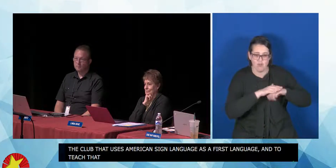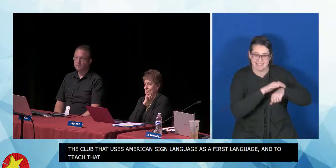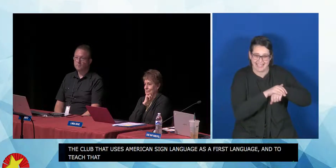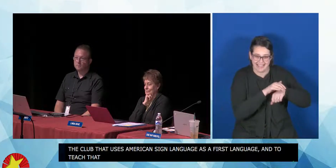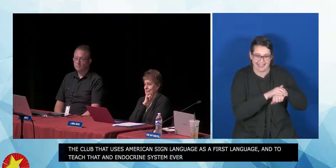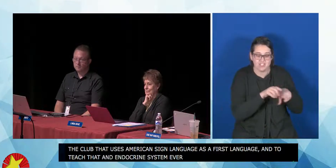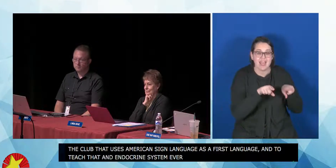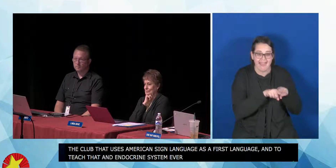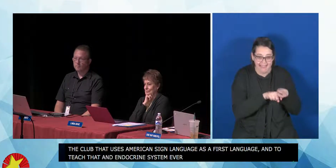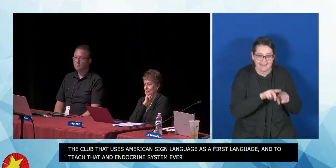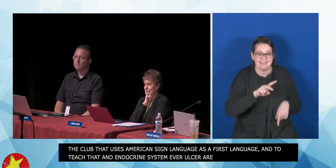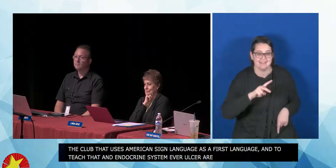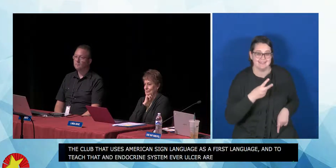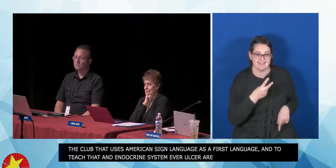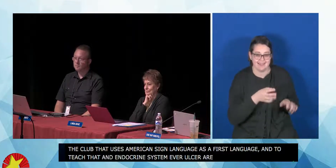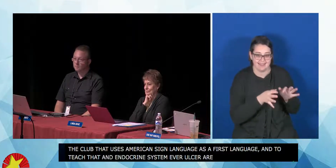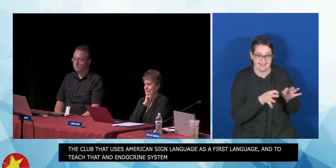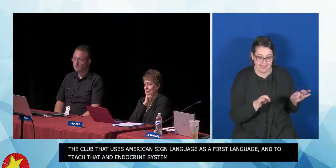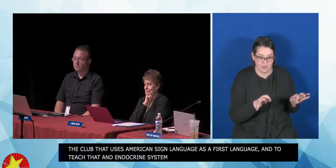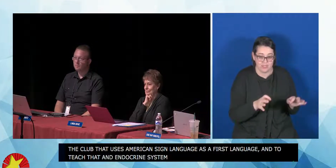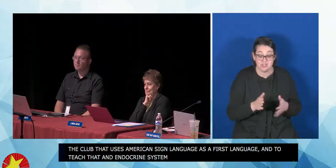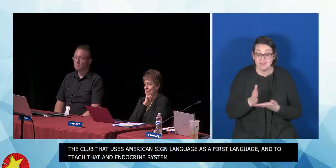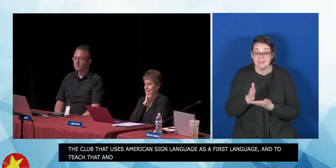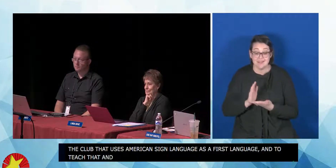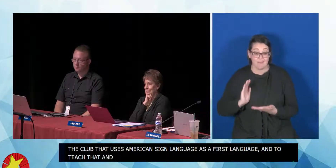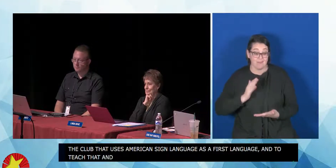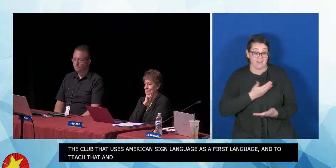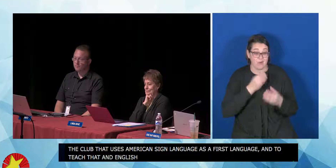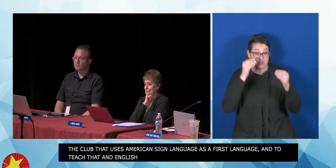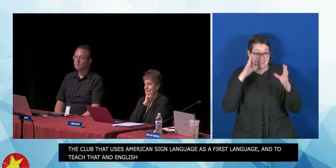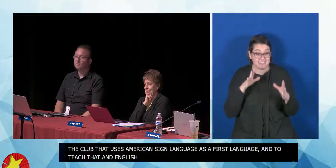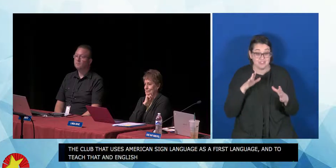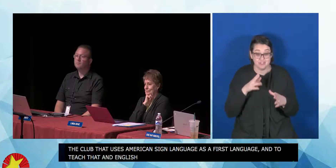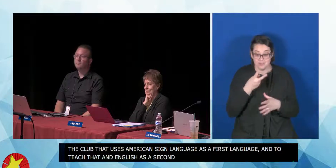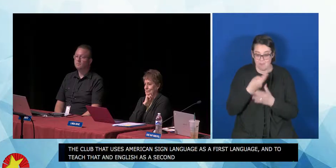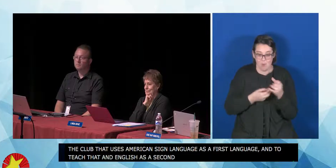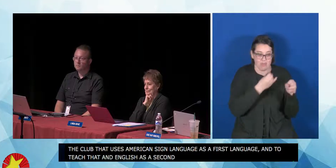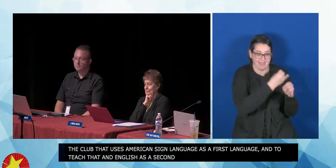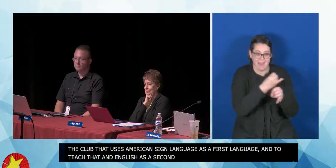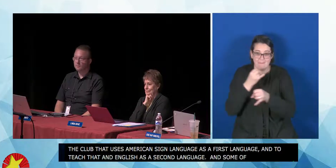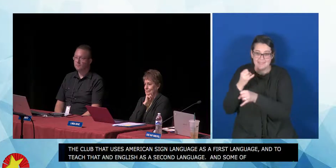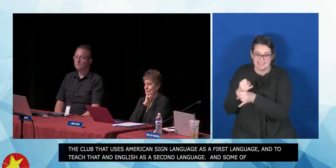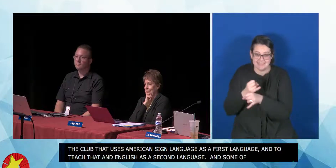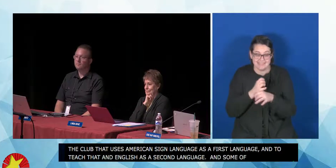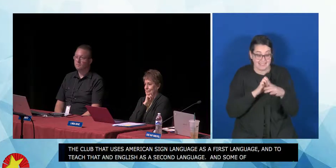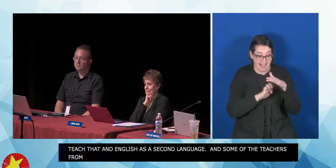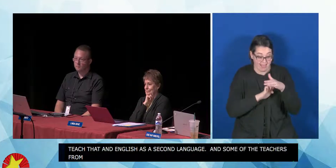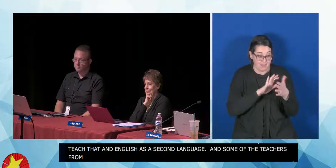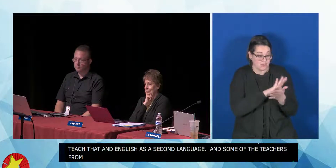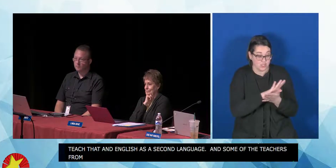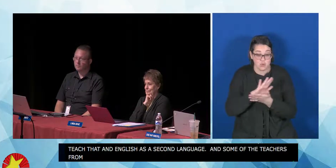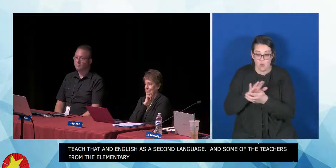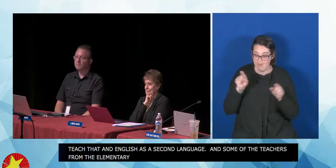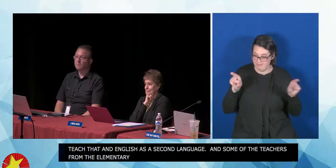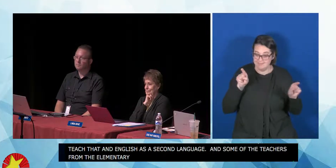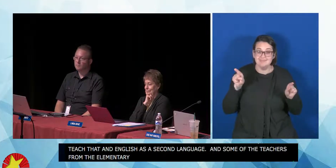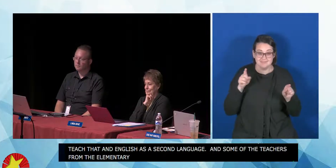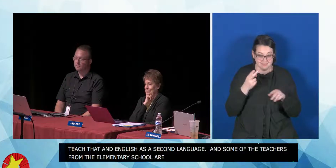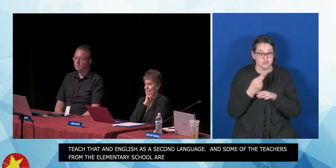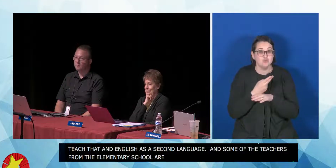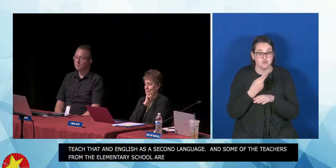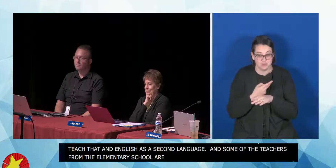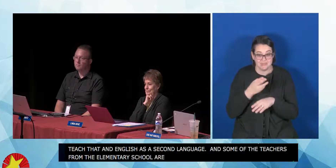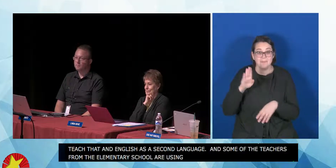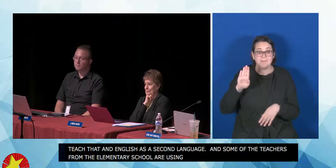our teachers on the two campuses in the elementary schools are using the BGC